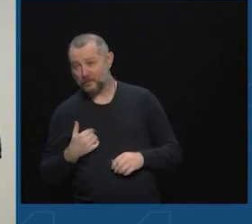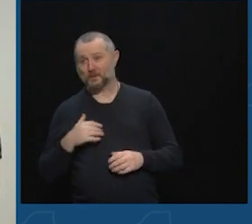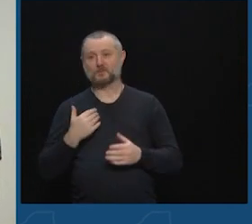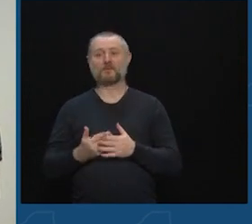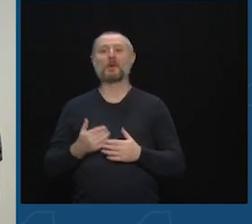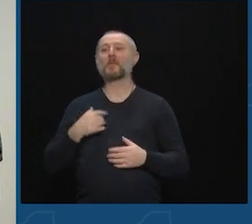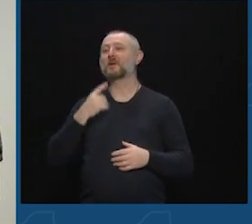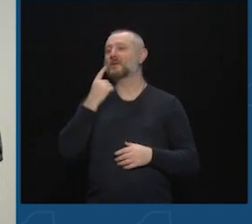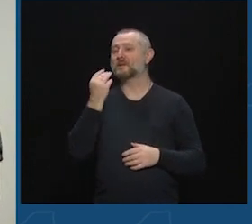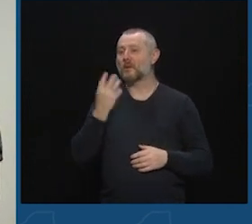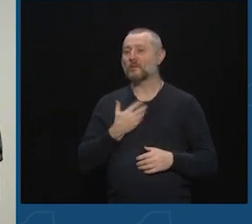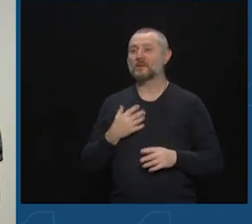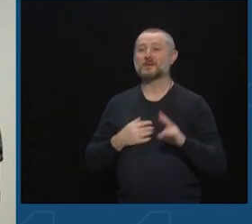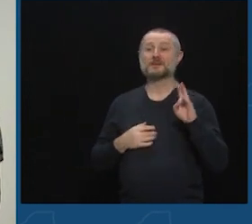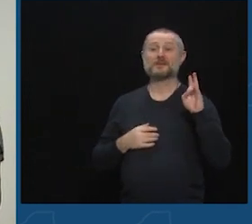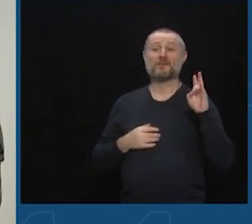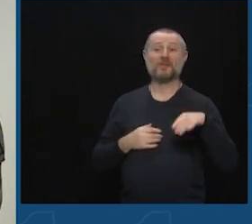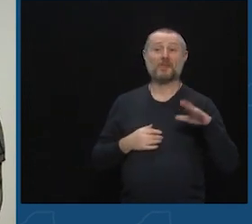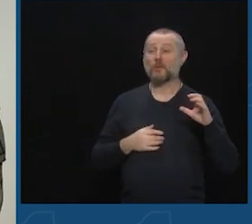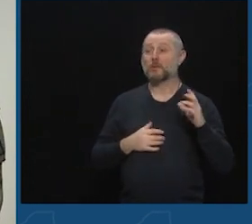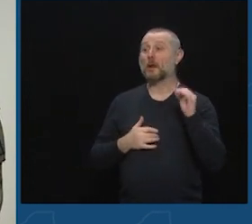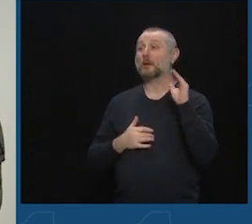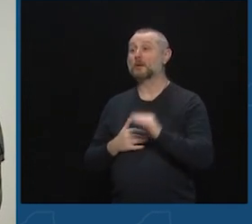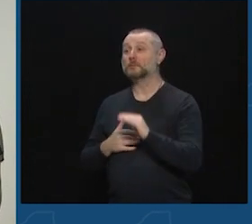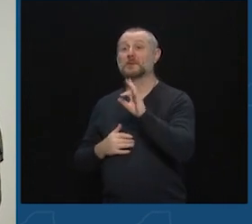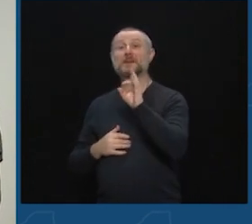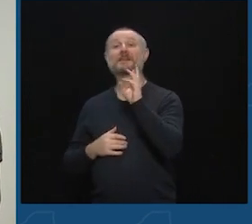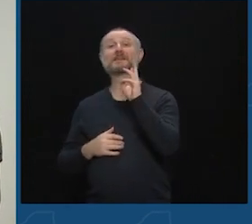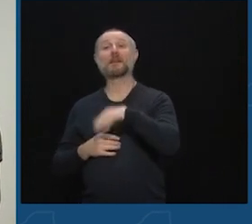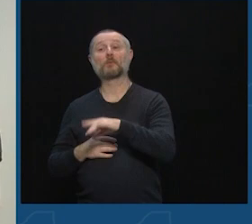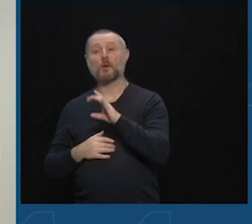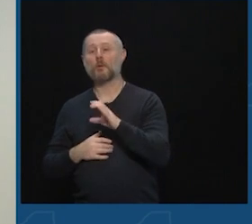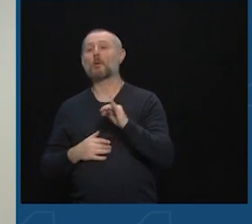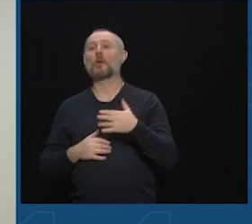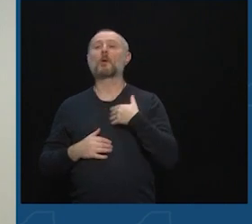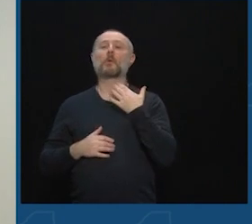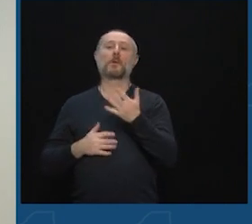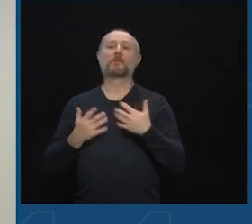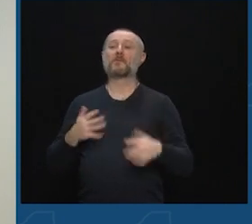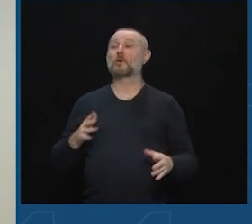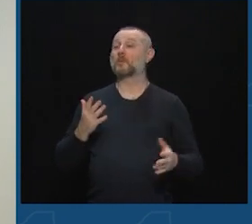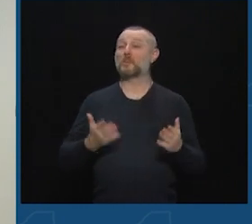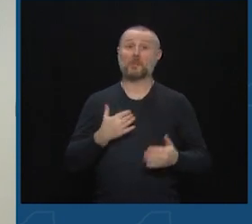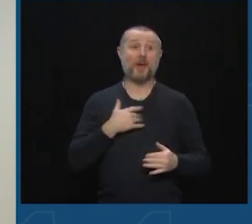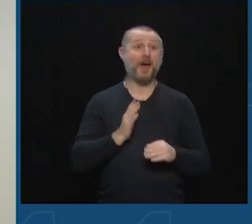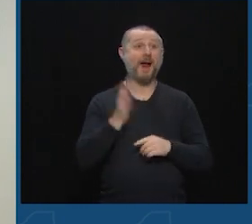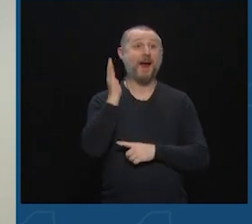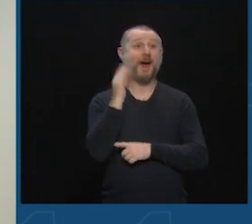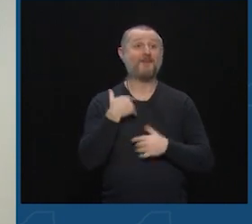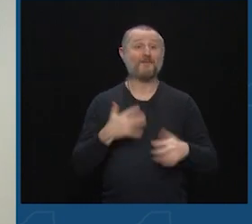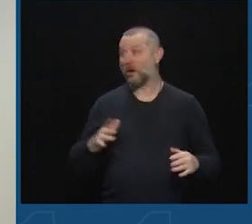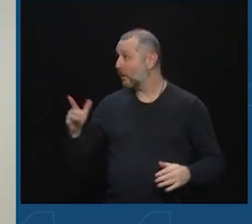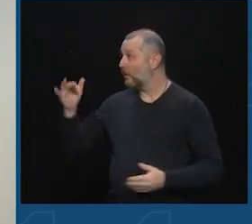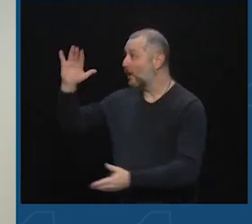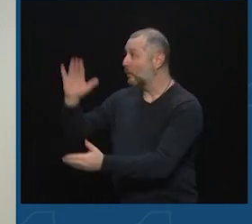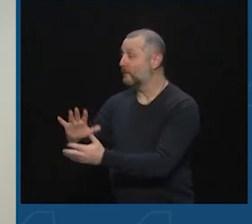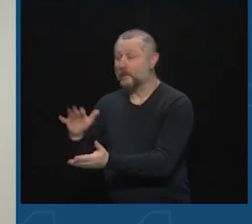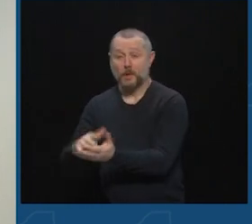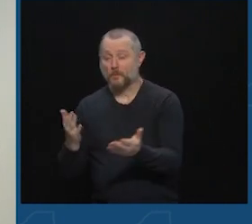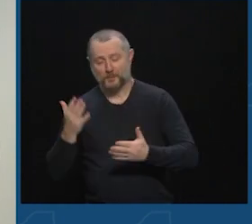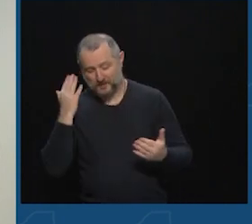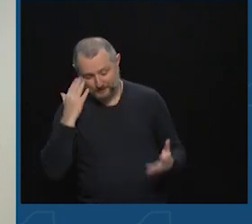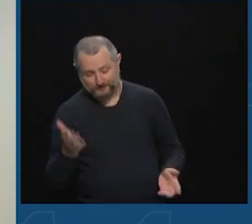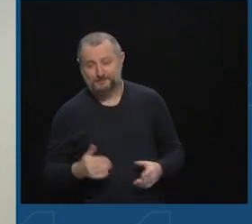was 7,800. You tell me 6,800, it might be 5,800 by the time we leave now, so I'll speak a little longer in hopes of that.